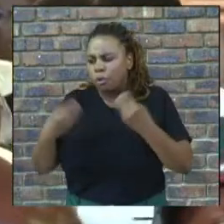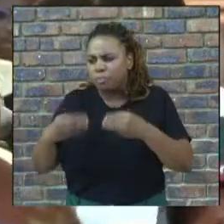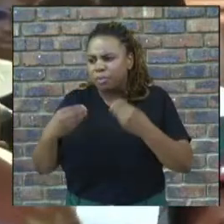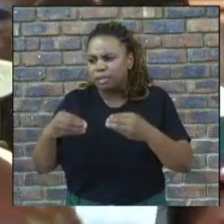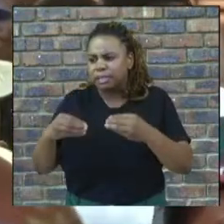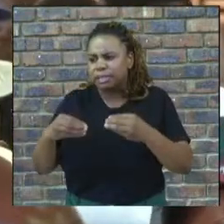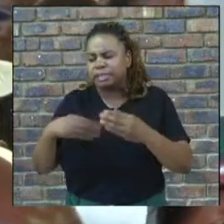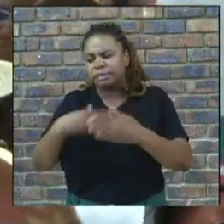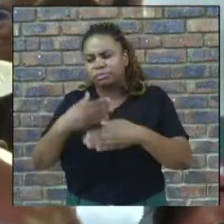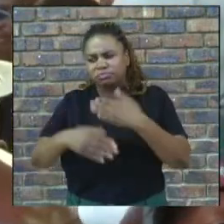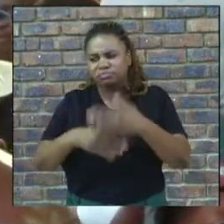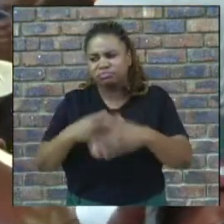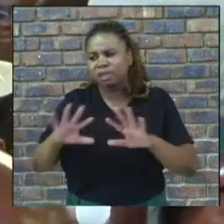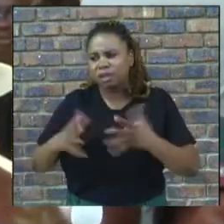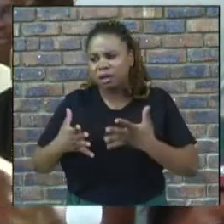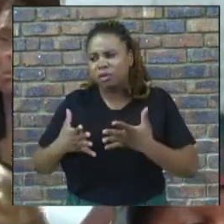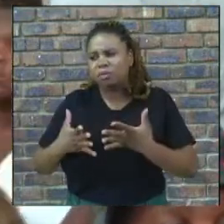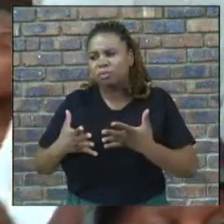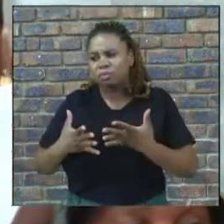Are go number 5.